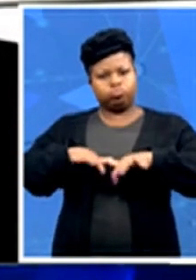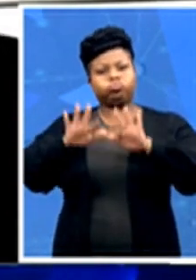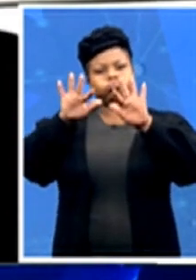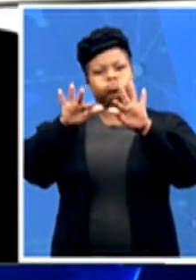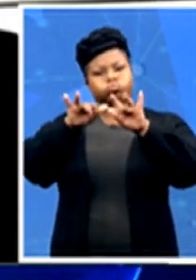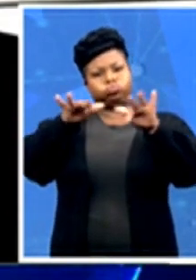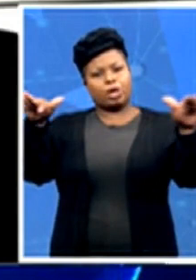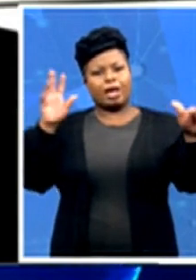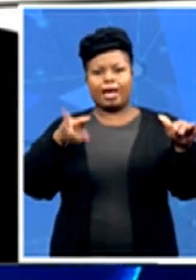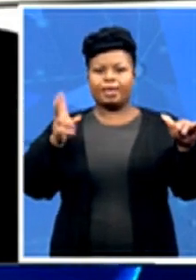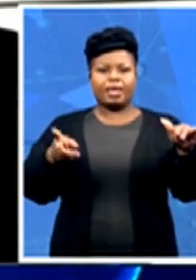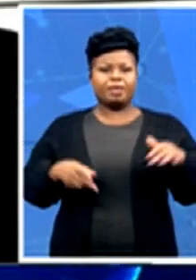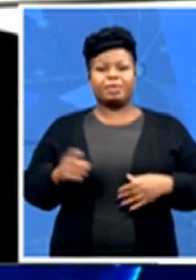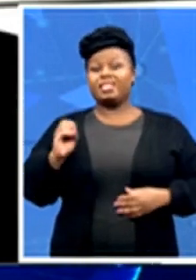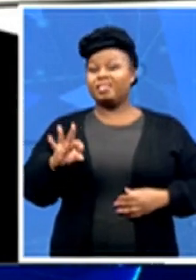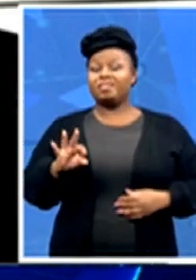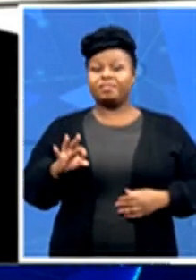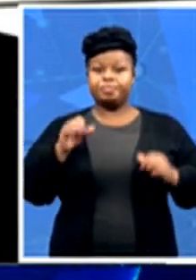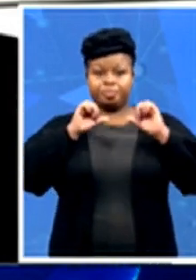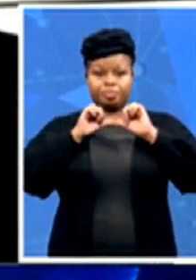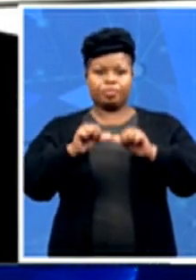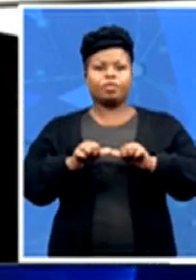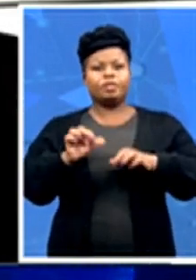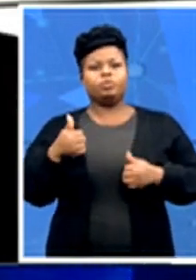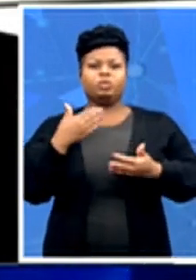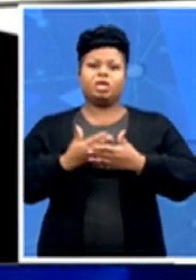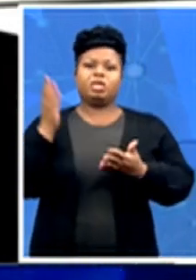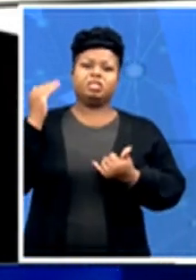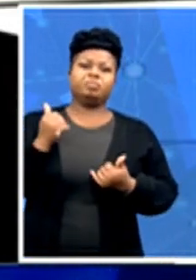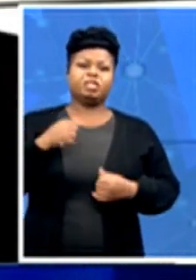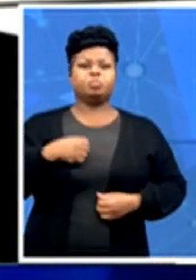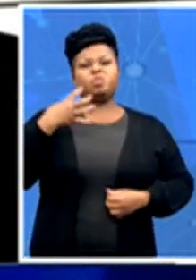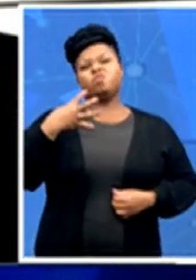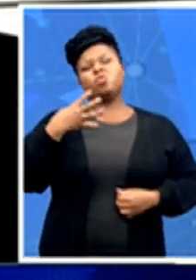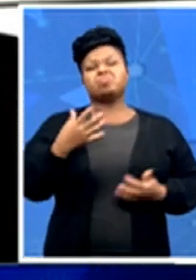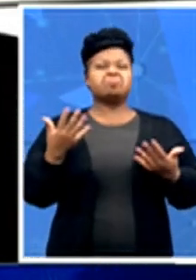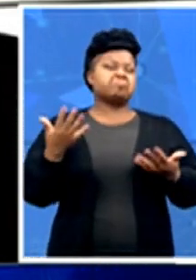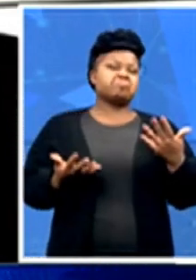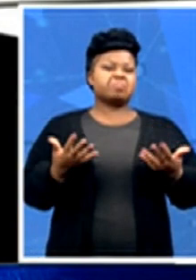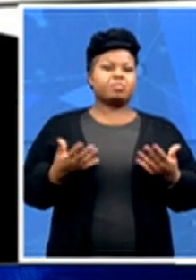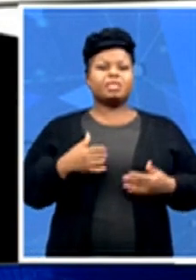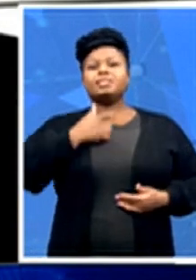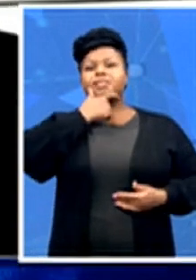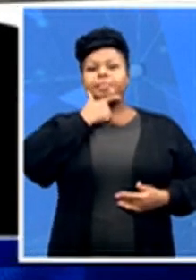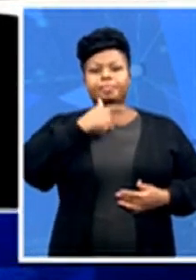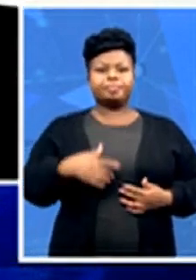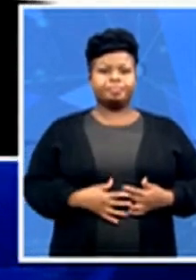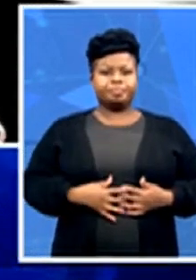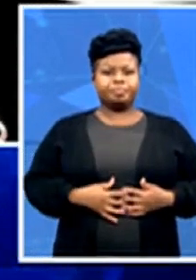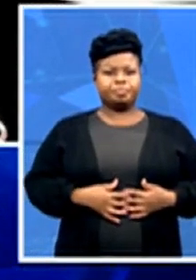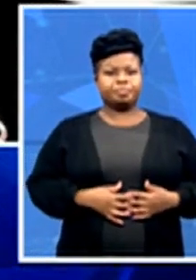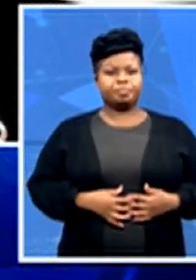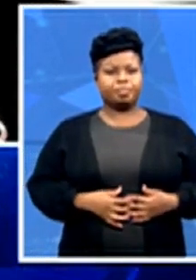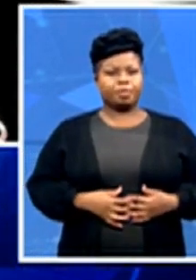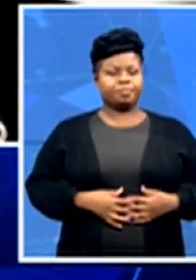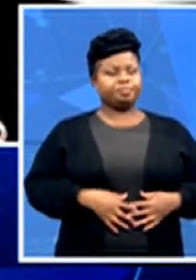does, we can expect we'll have a fourth wave sometime in December. Prof, let's talk some more about that escaping